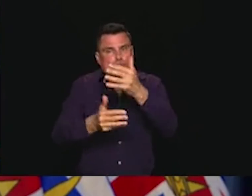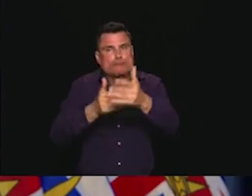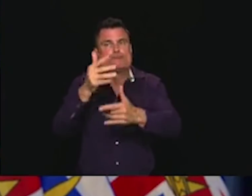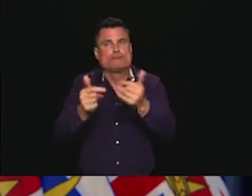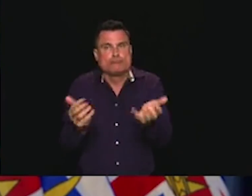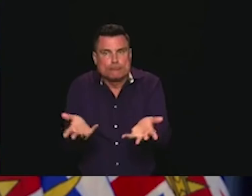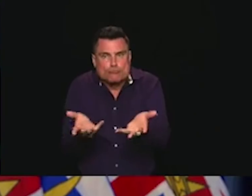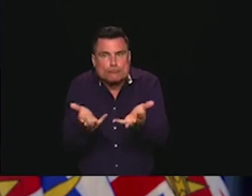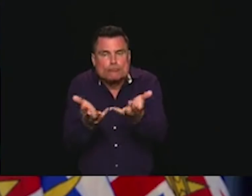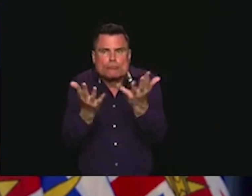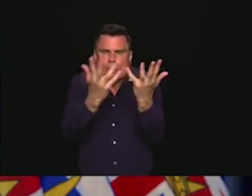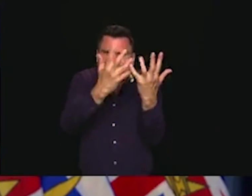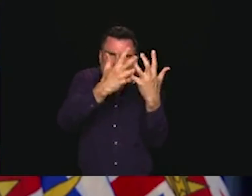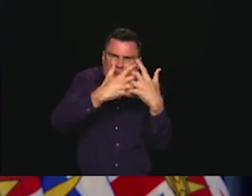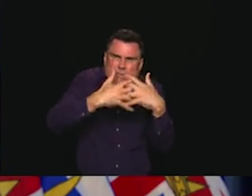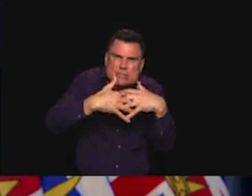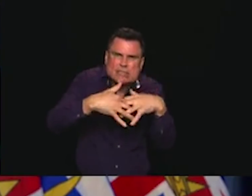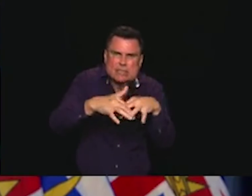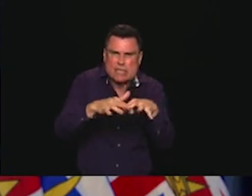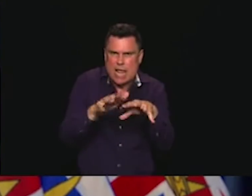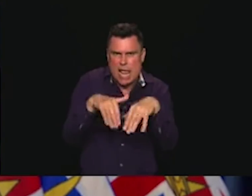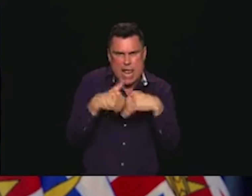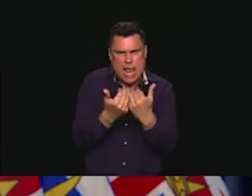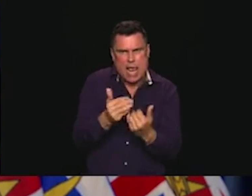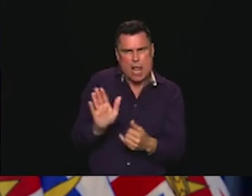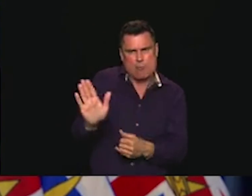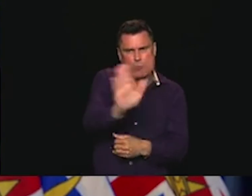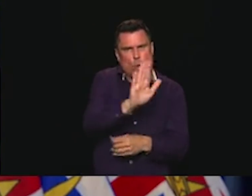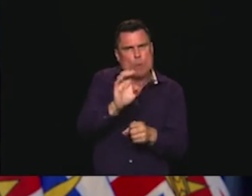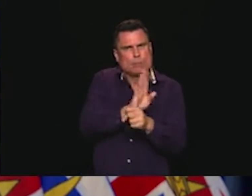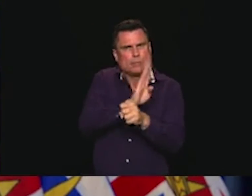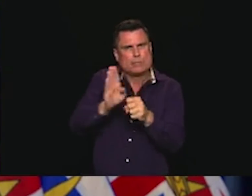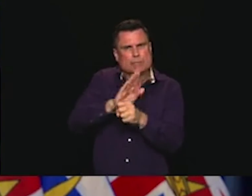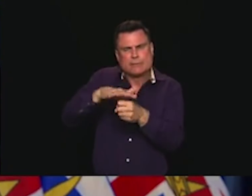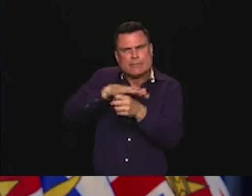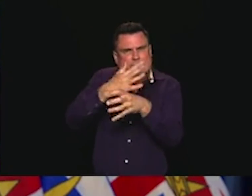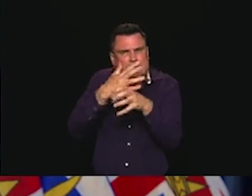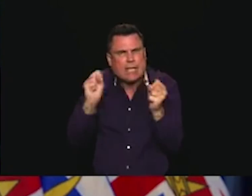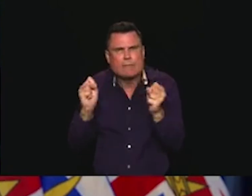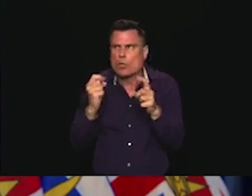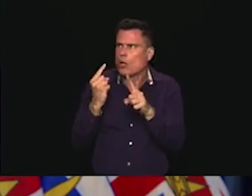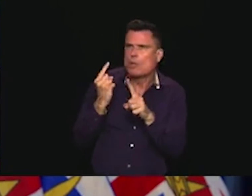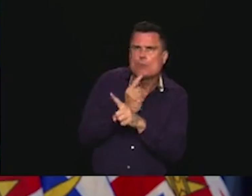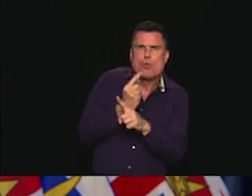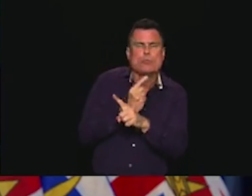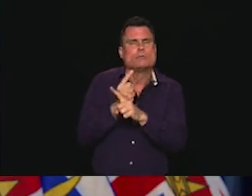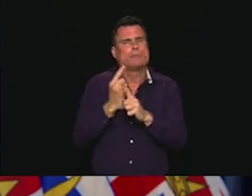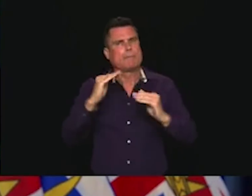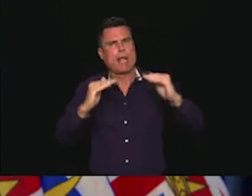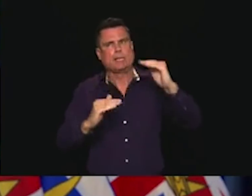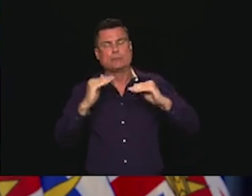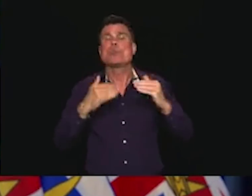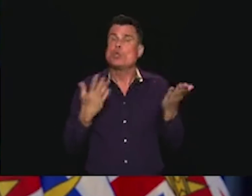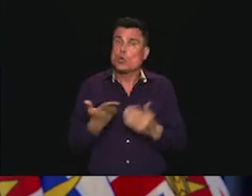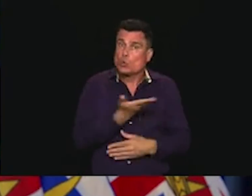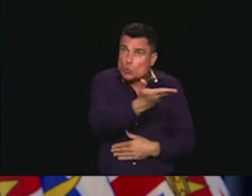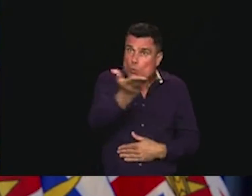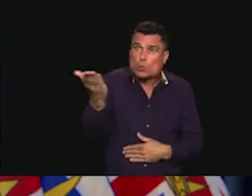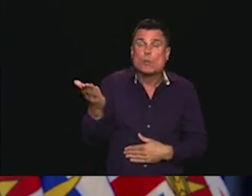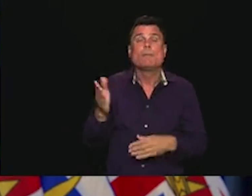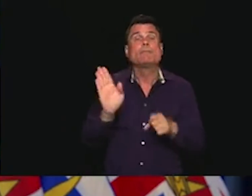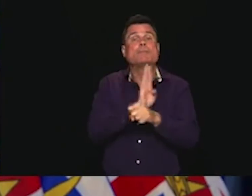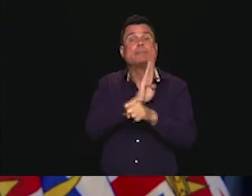health guidance is now available for many different sectors, and the work is ongoing, and more will be available in the coming days. We're working on